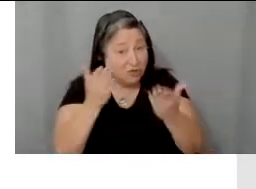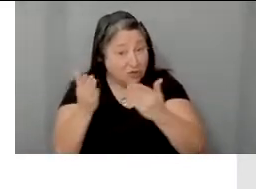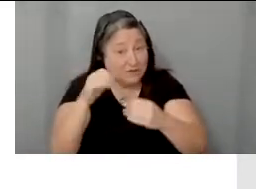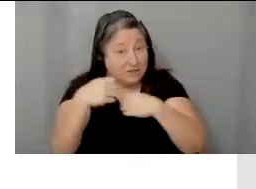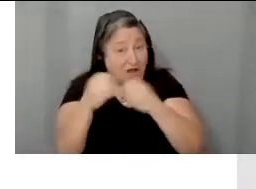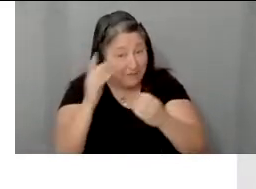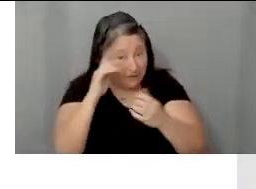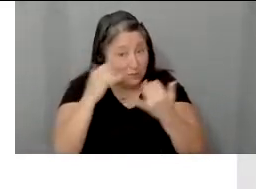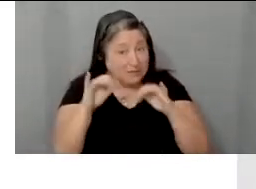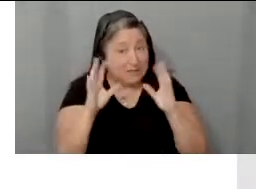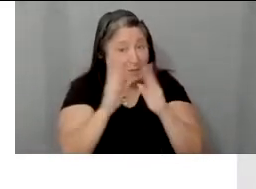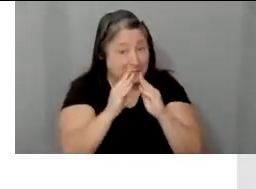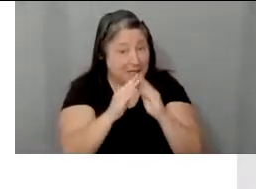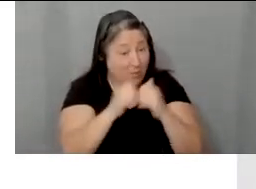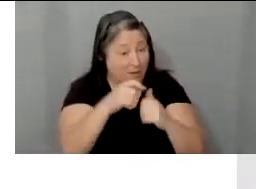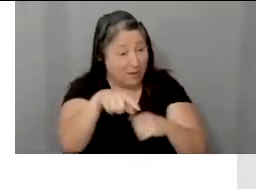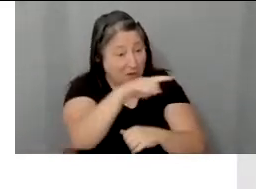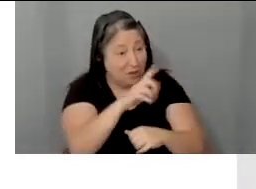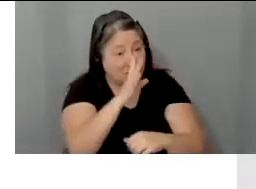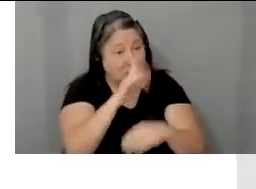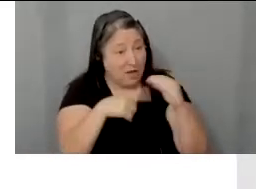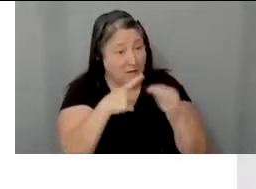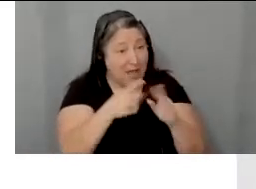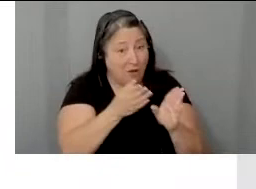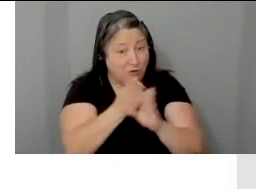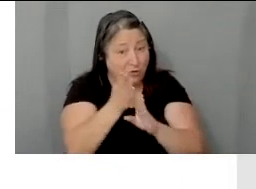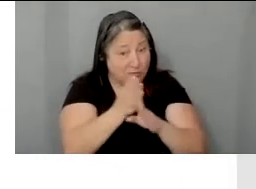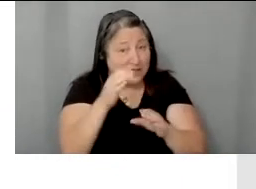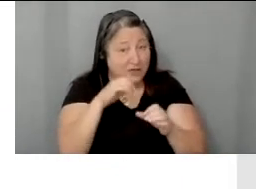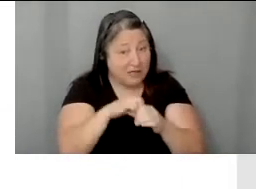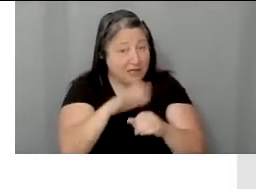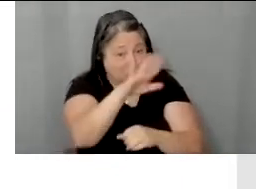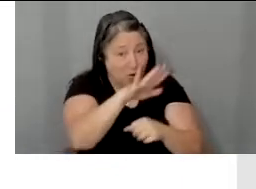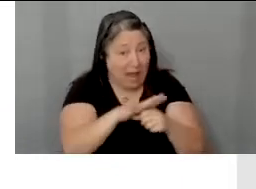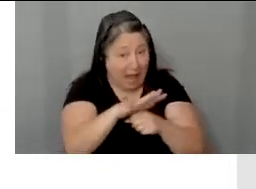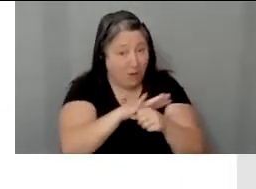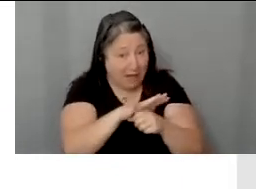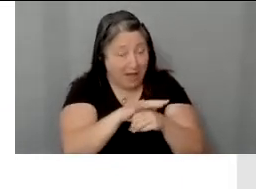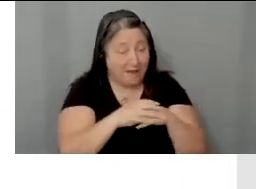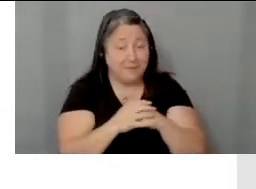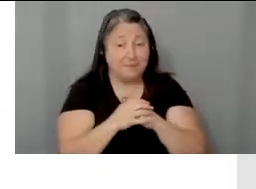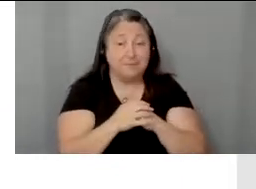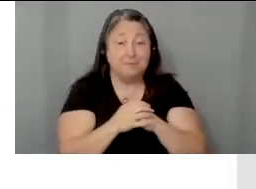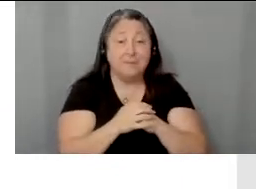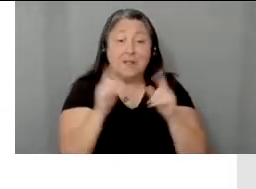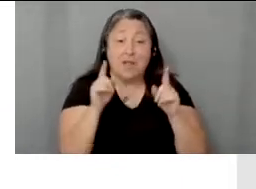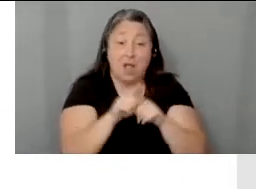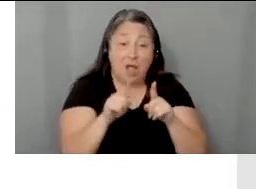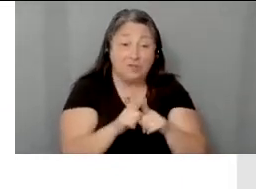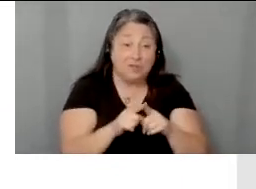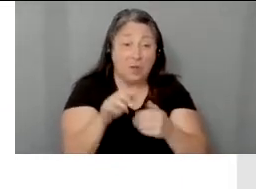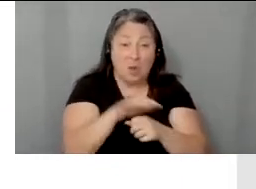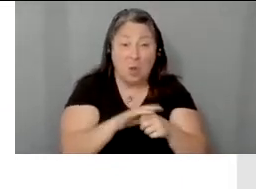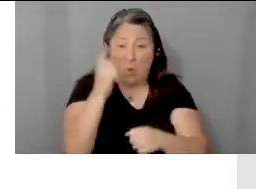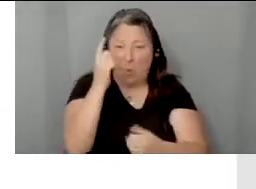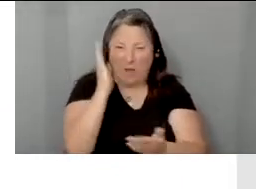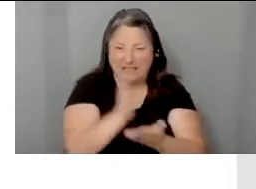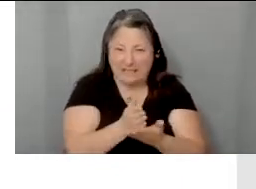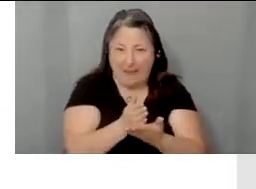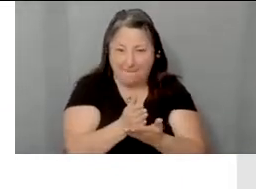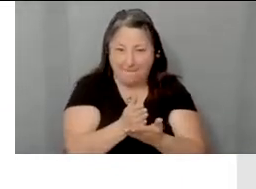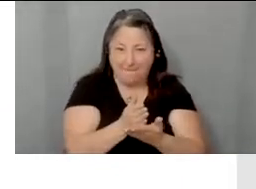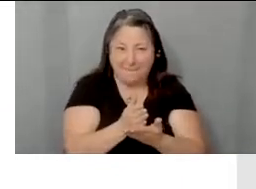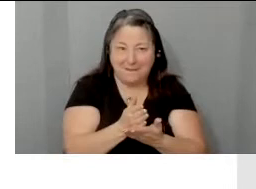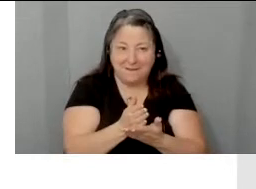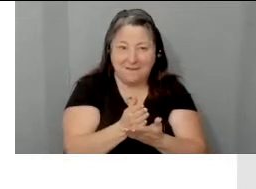about your career search in their area. You can also look at the local One Stop, which would be kind of the